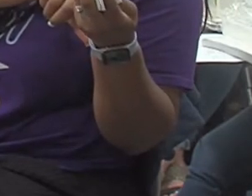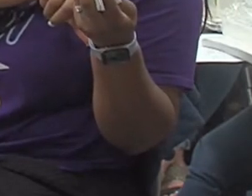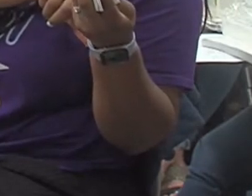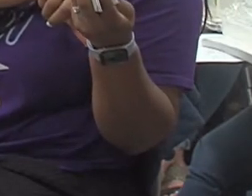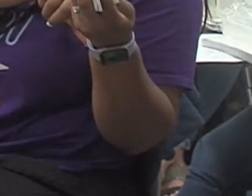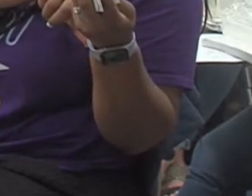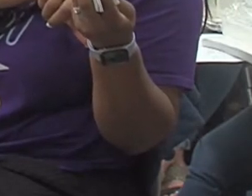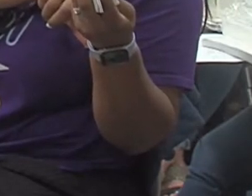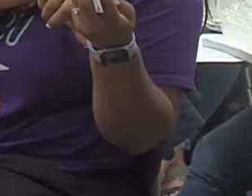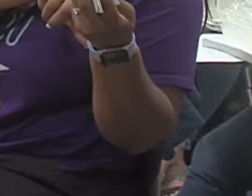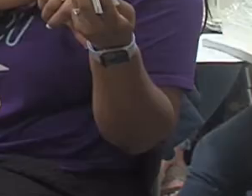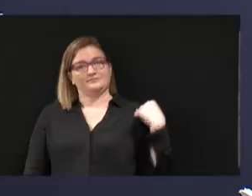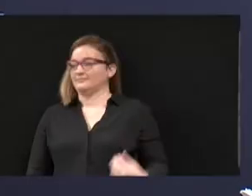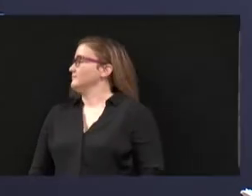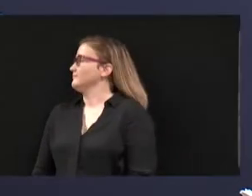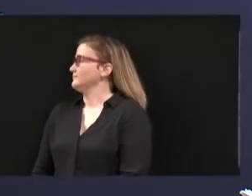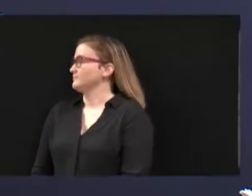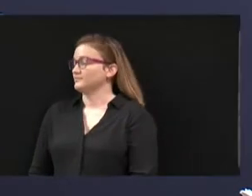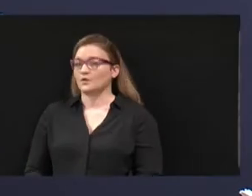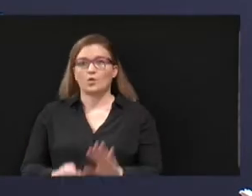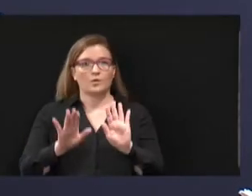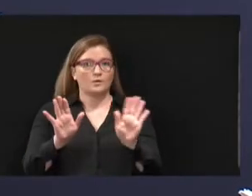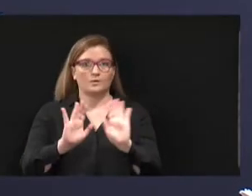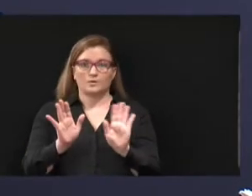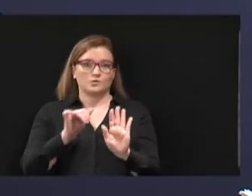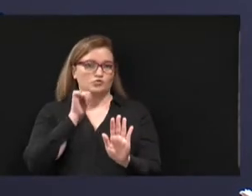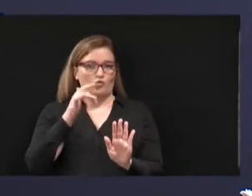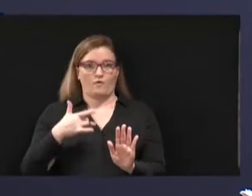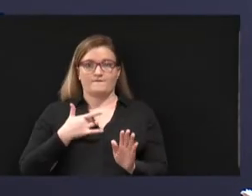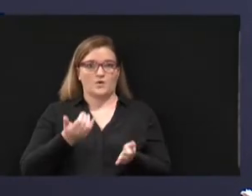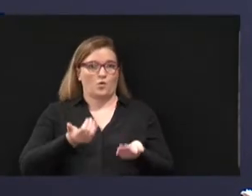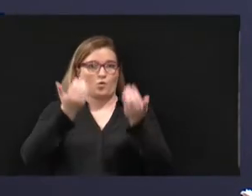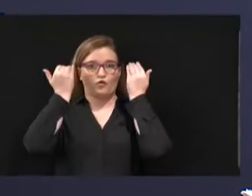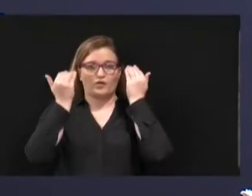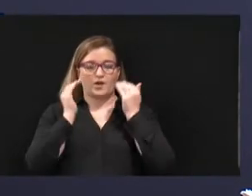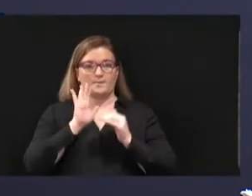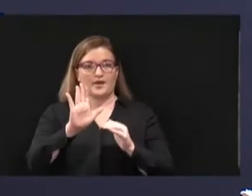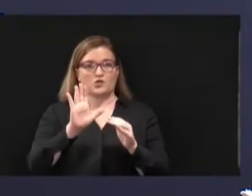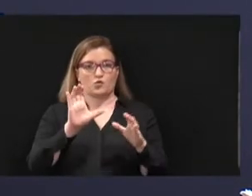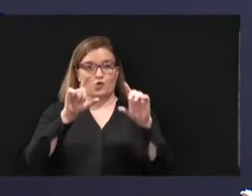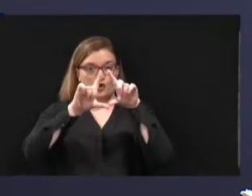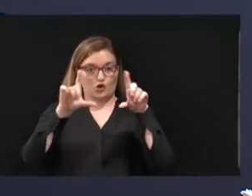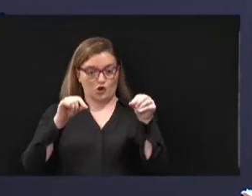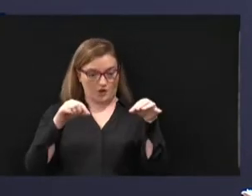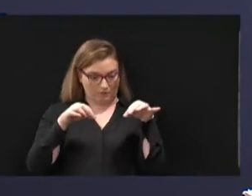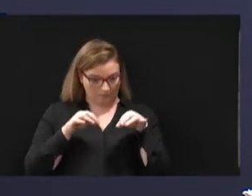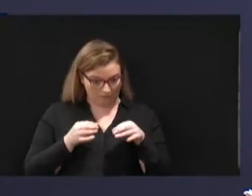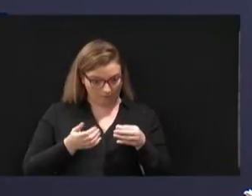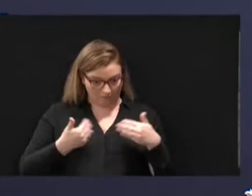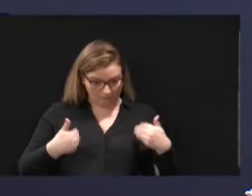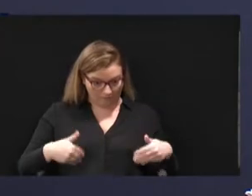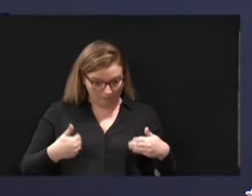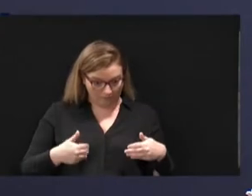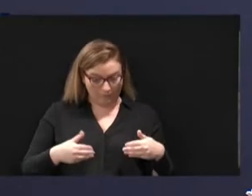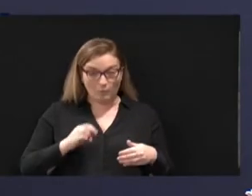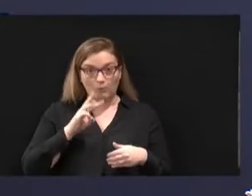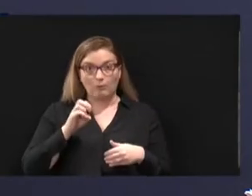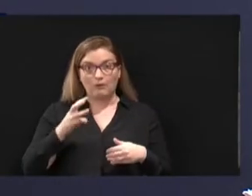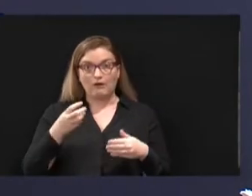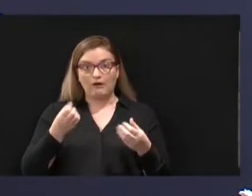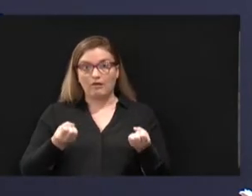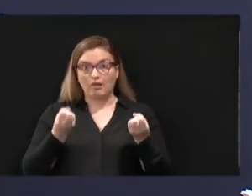Okay, don't get too overwhelmed by the cards. We'll be going through those as we go along. I'm going to go over